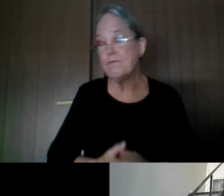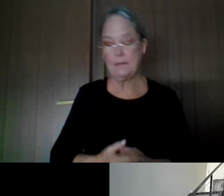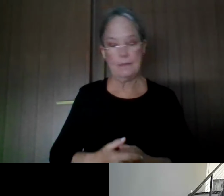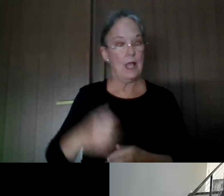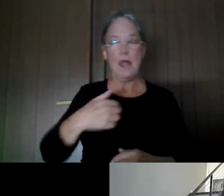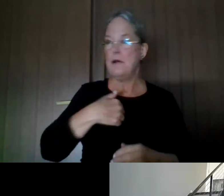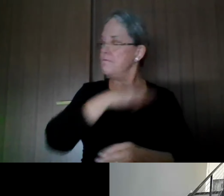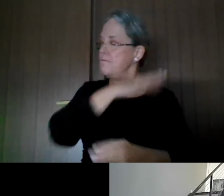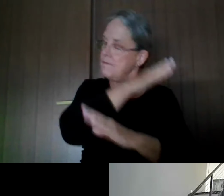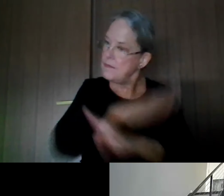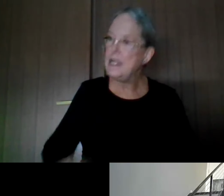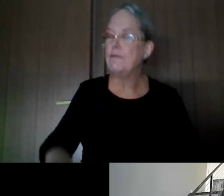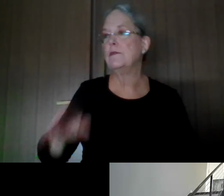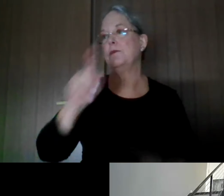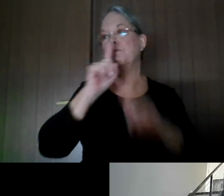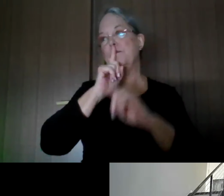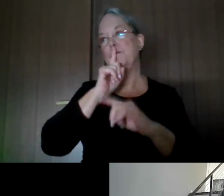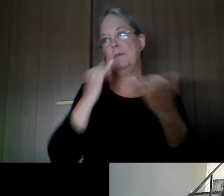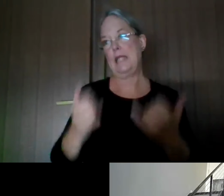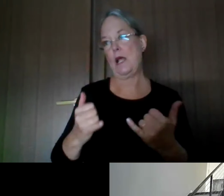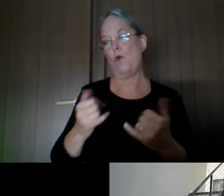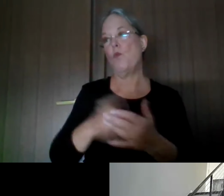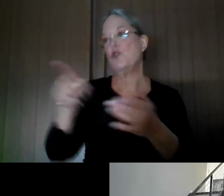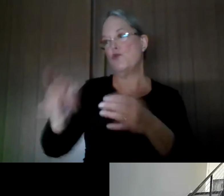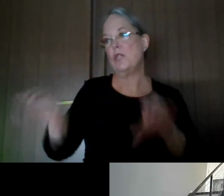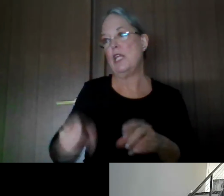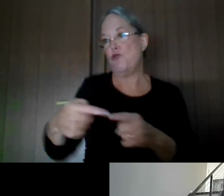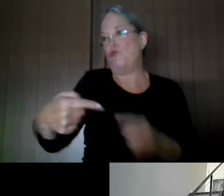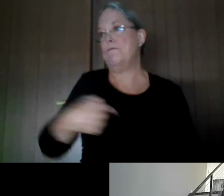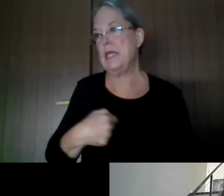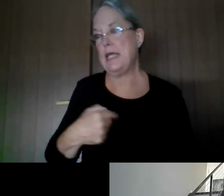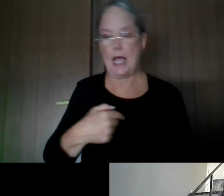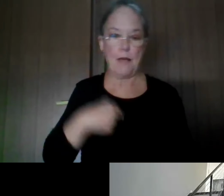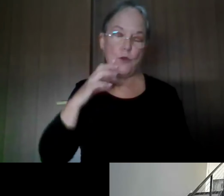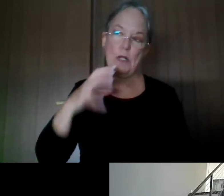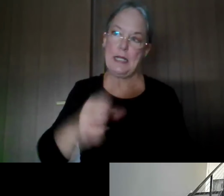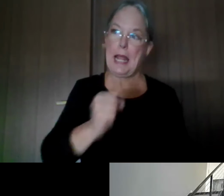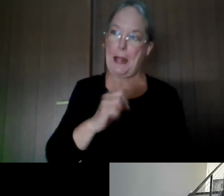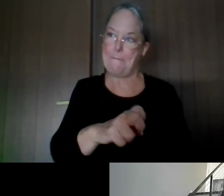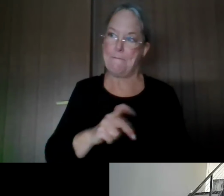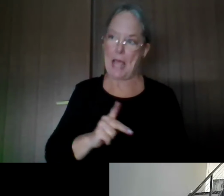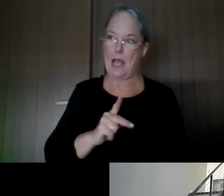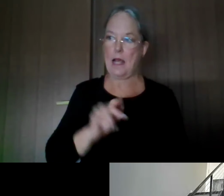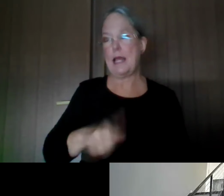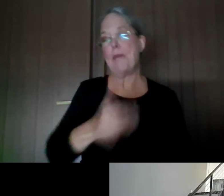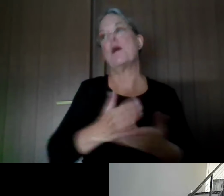silent about what you did to me, and I'm going to take back this part of my life.